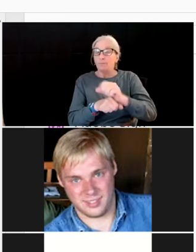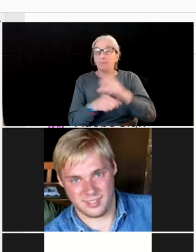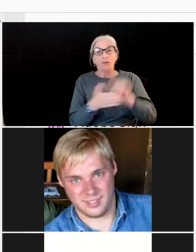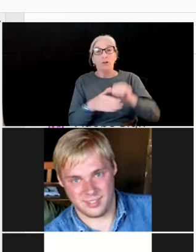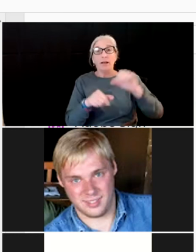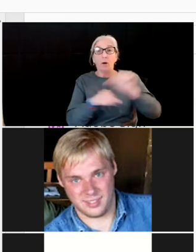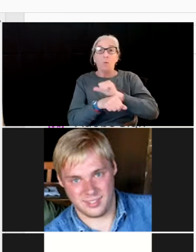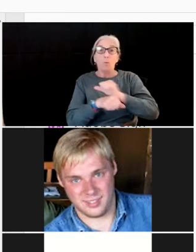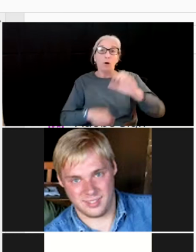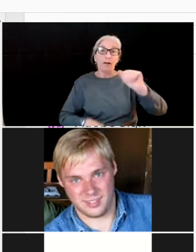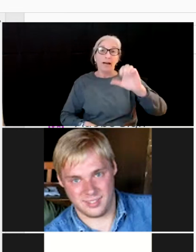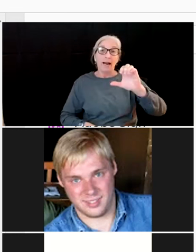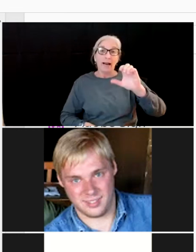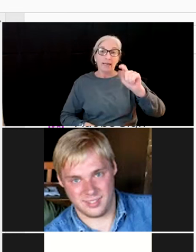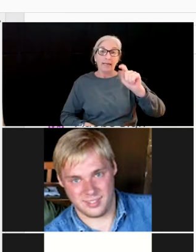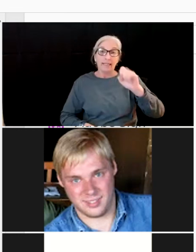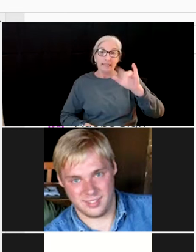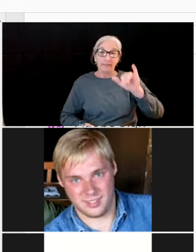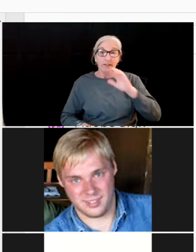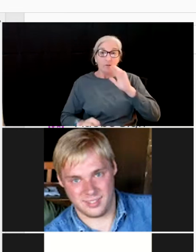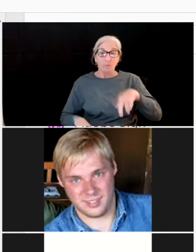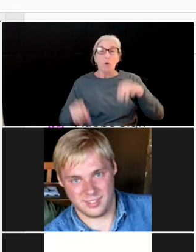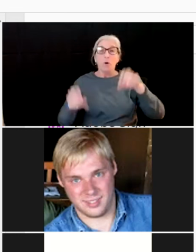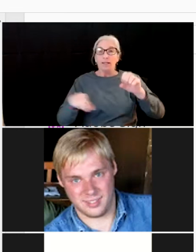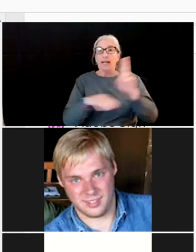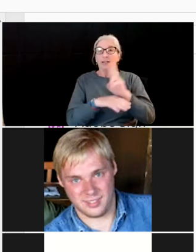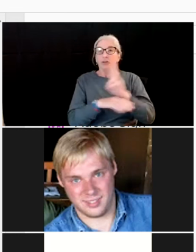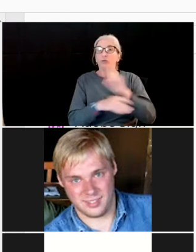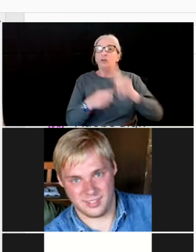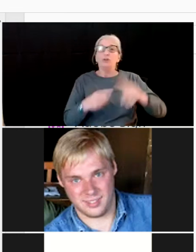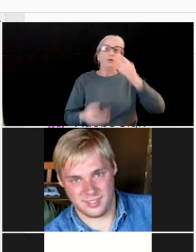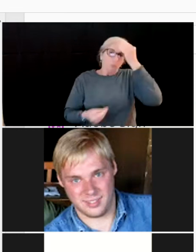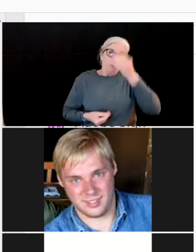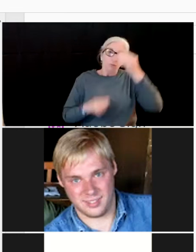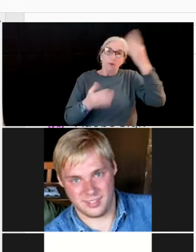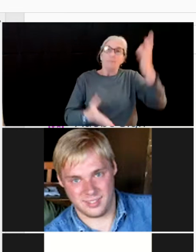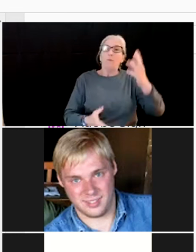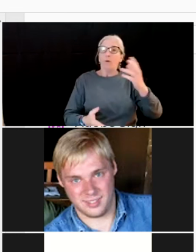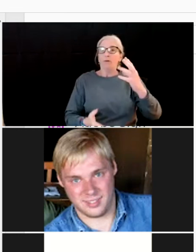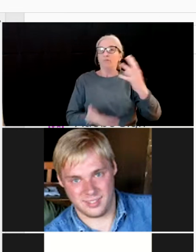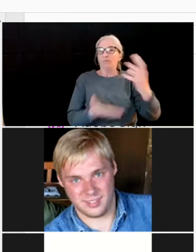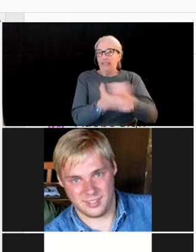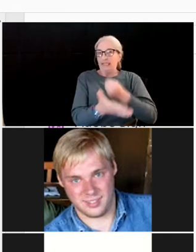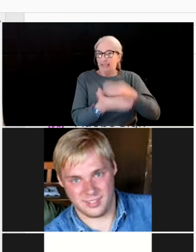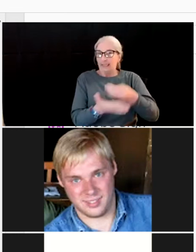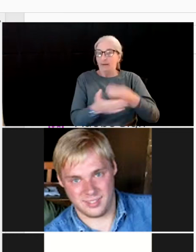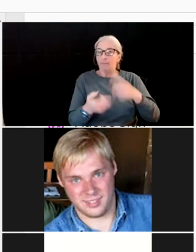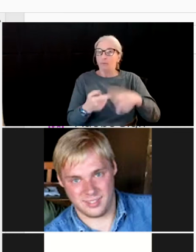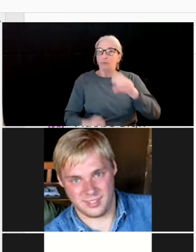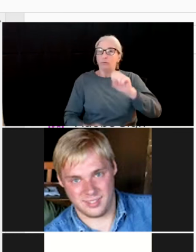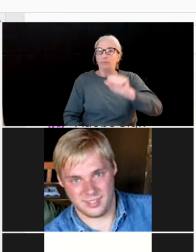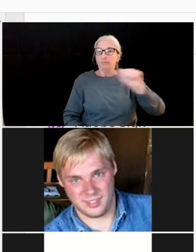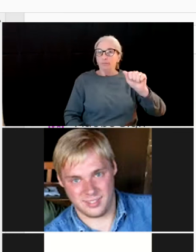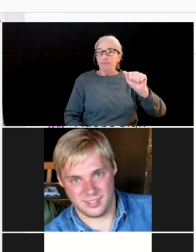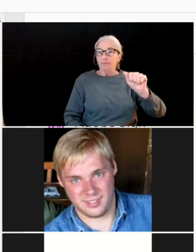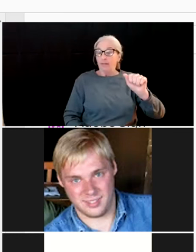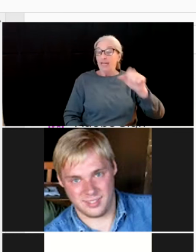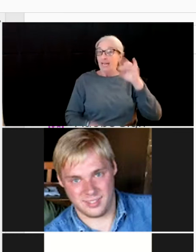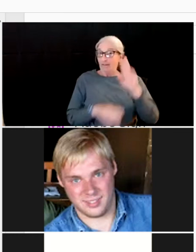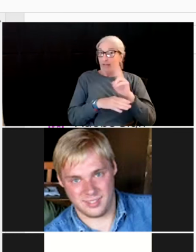income. And if a client uses the work activity report, I always tell people to attach copies of